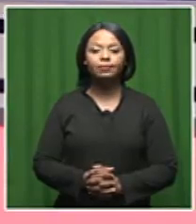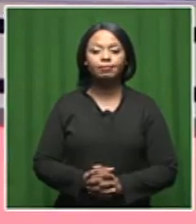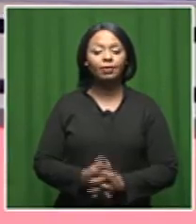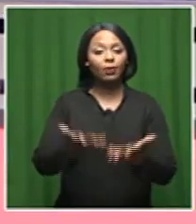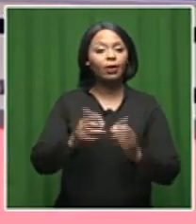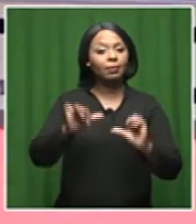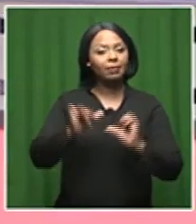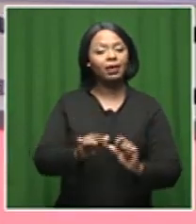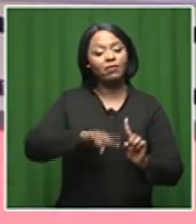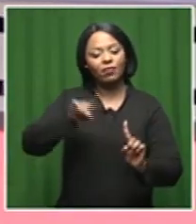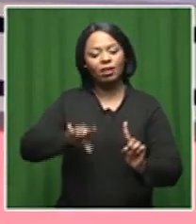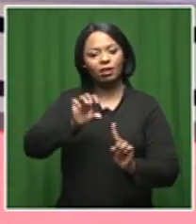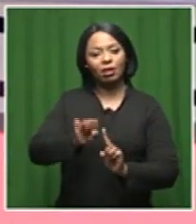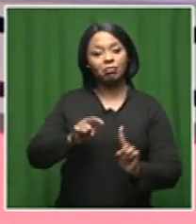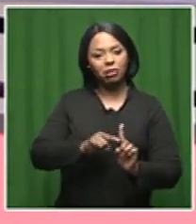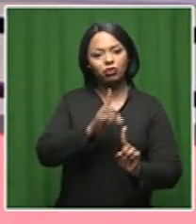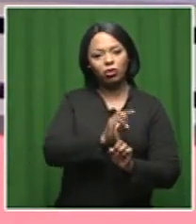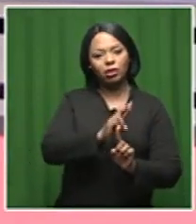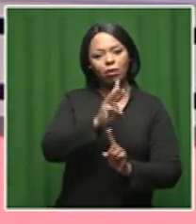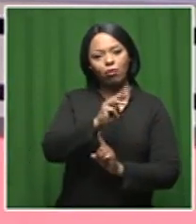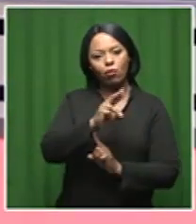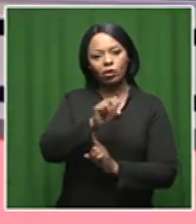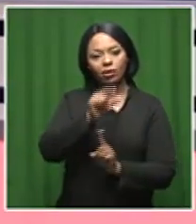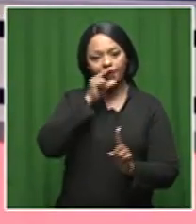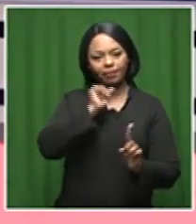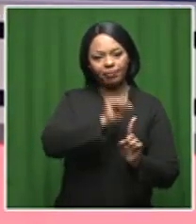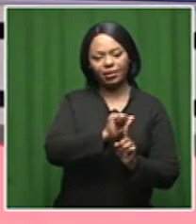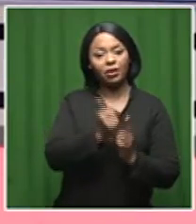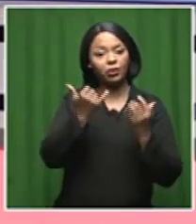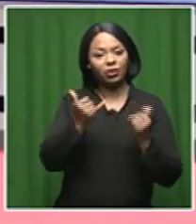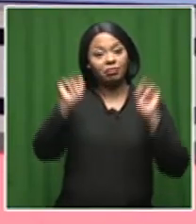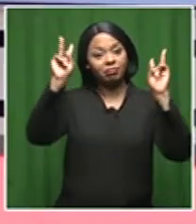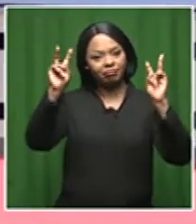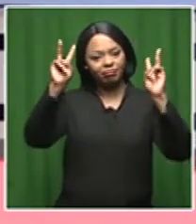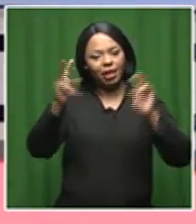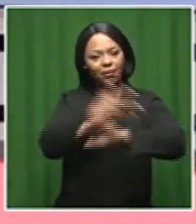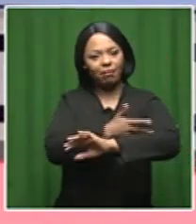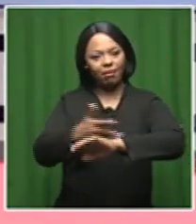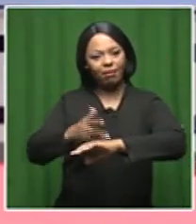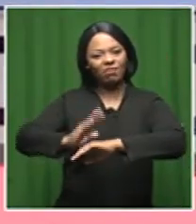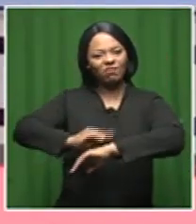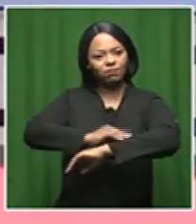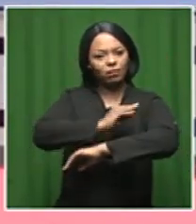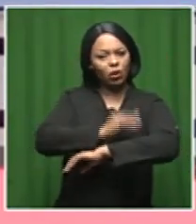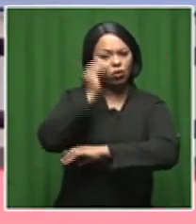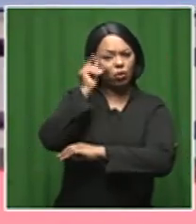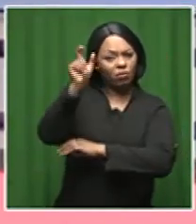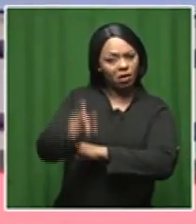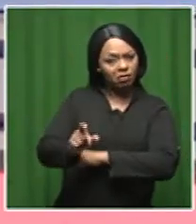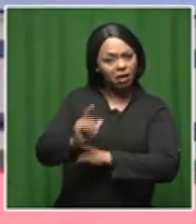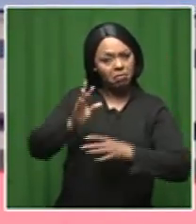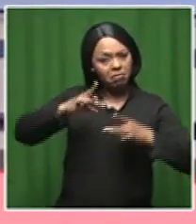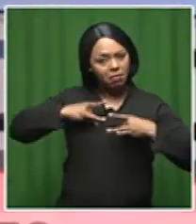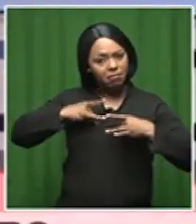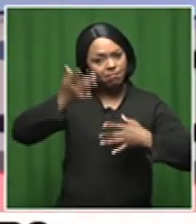Welcome back to Vital Signs. I'm Dr. Mosamtombeni, and today we're talking about blood cancers. Do you know someone that has one? Do you know someone, that has